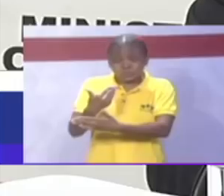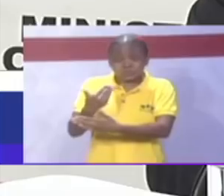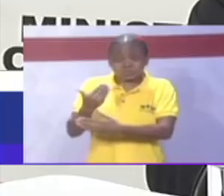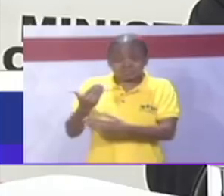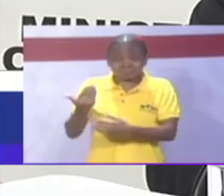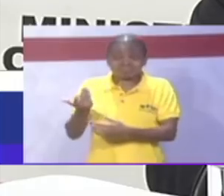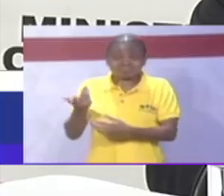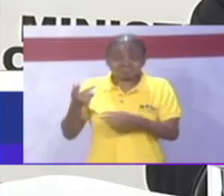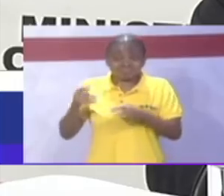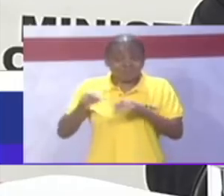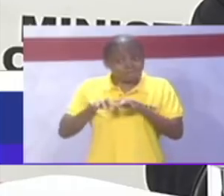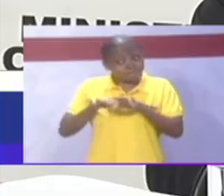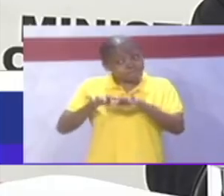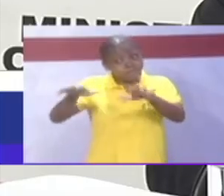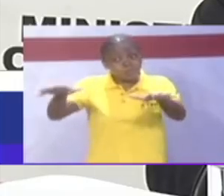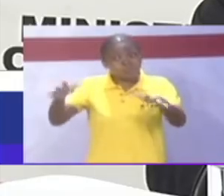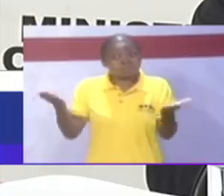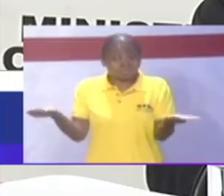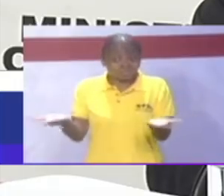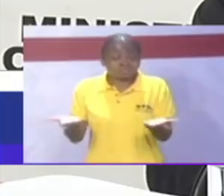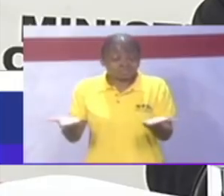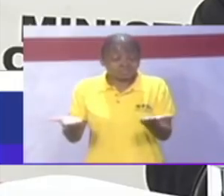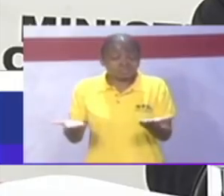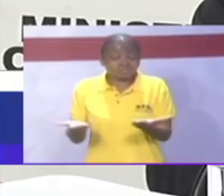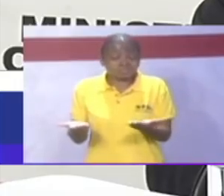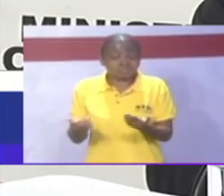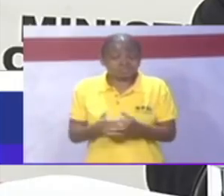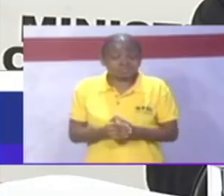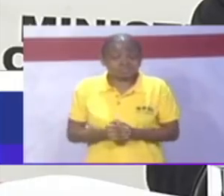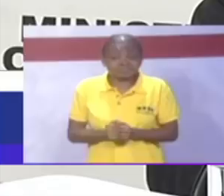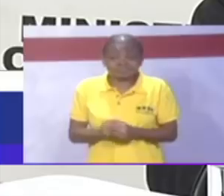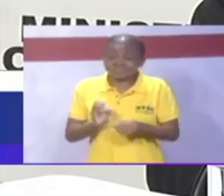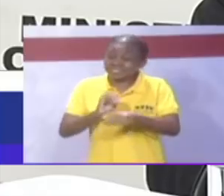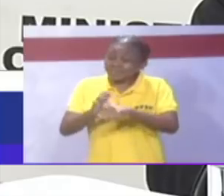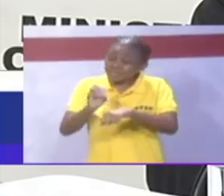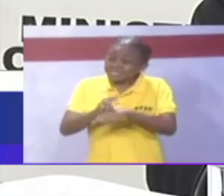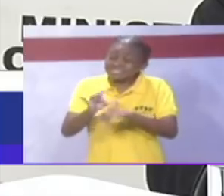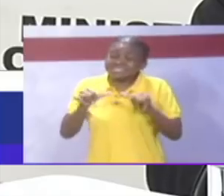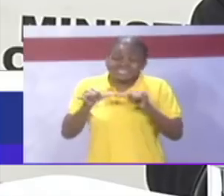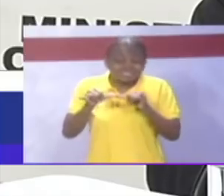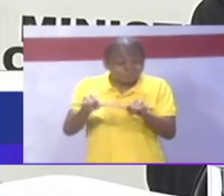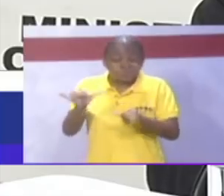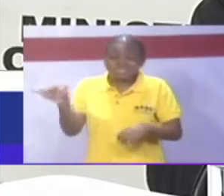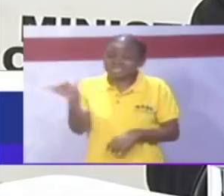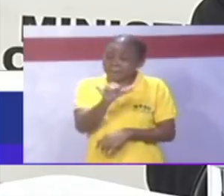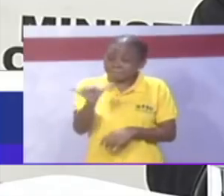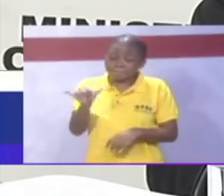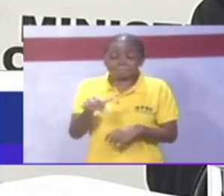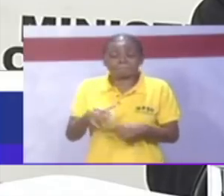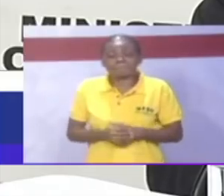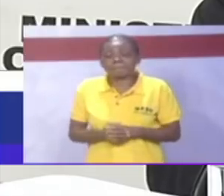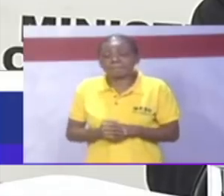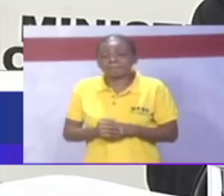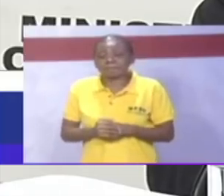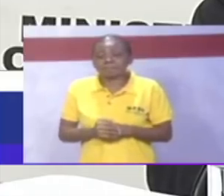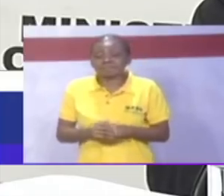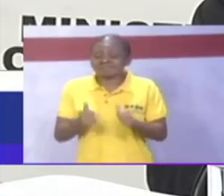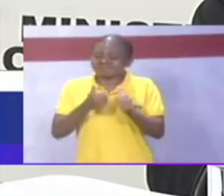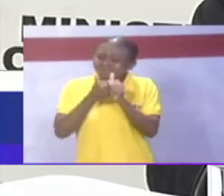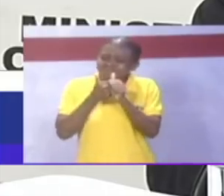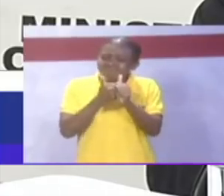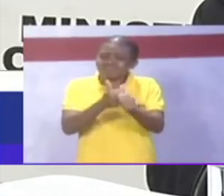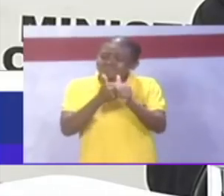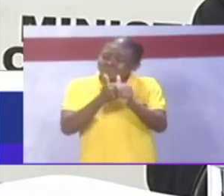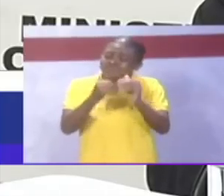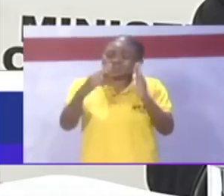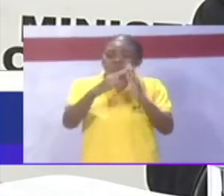the advice remains the same and just becomes more important. The advice being maintenance of the mask wearing,